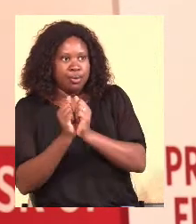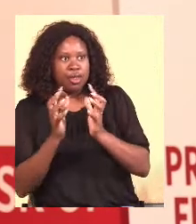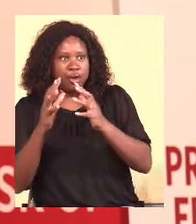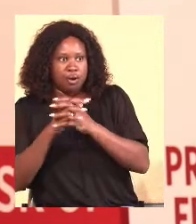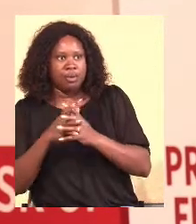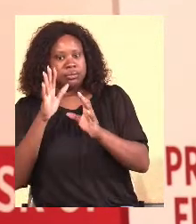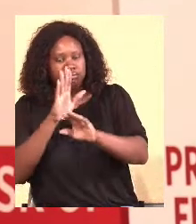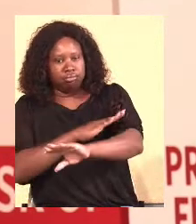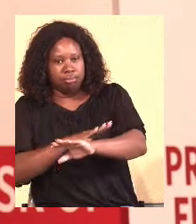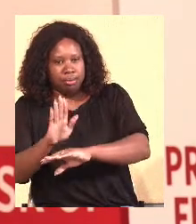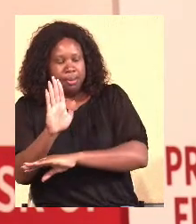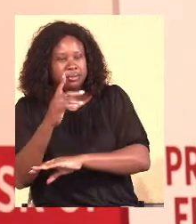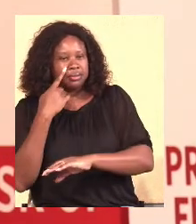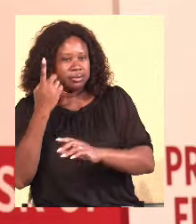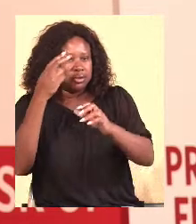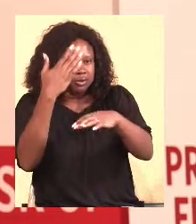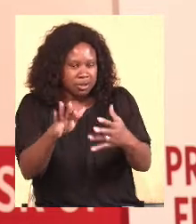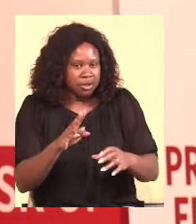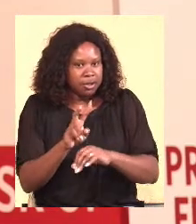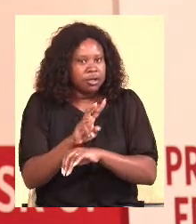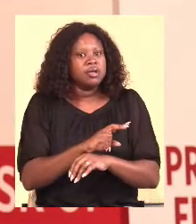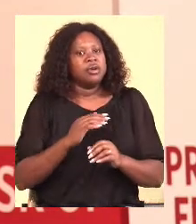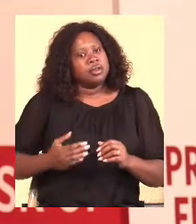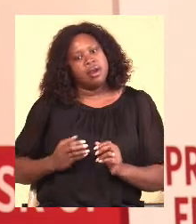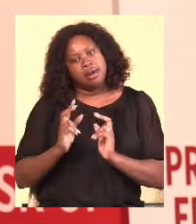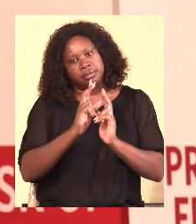to observe the measures that have been put in place.